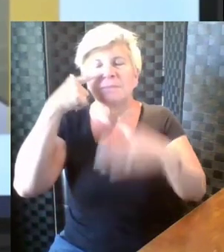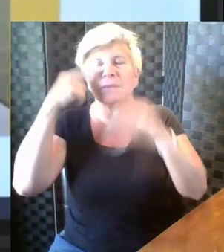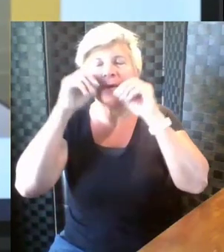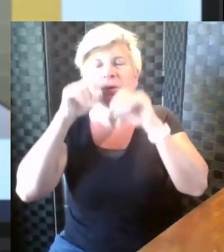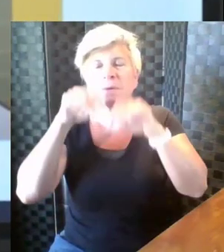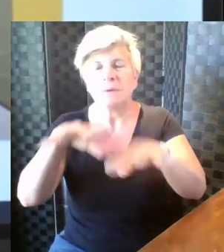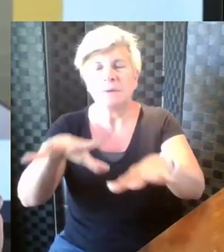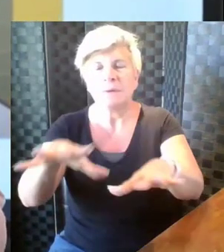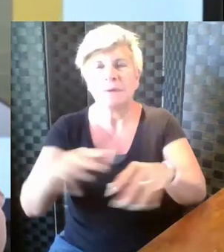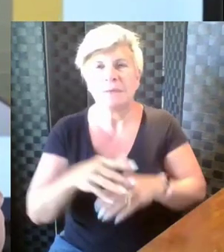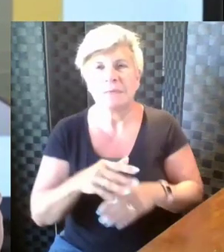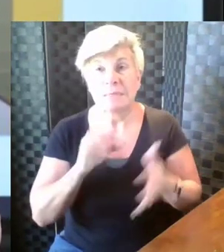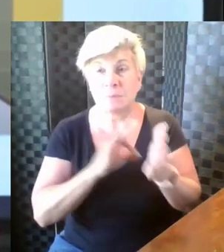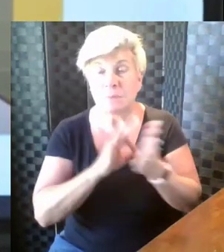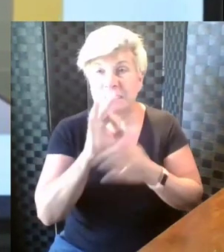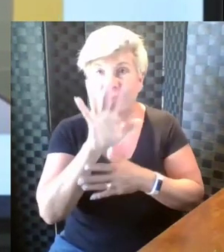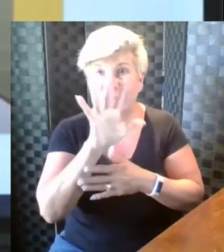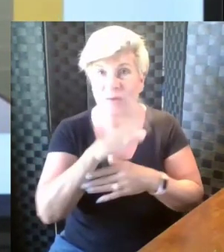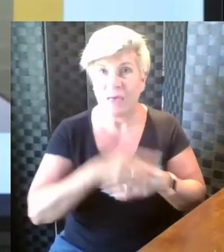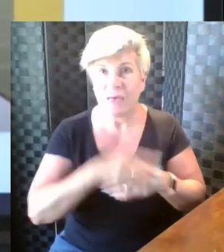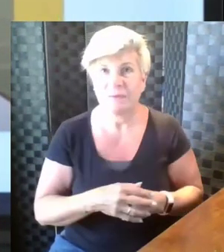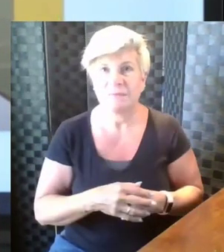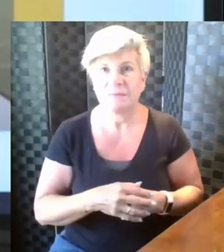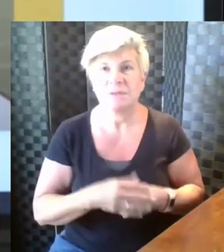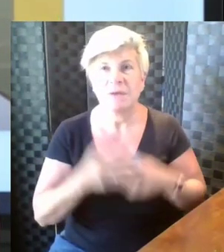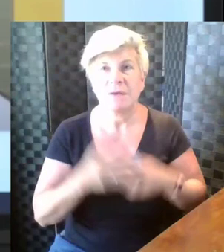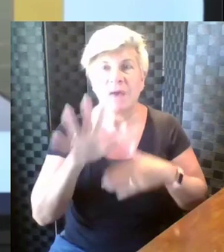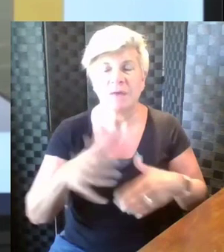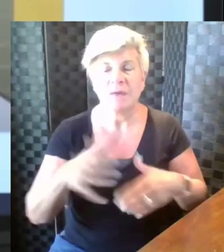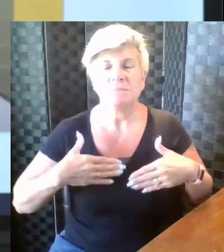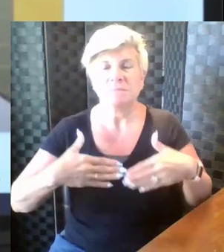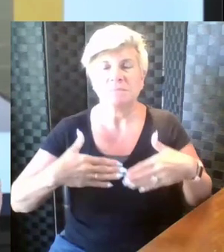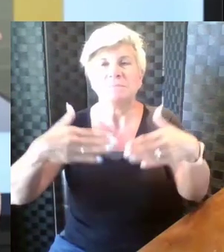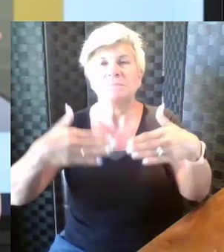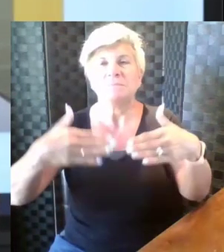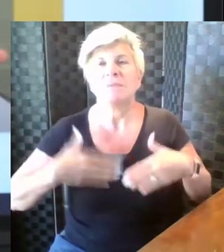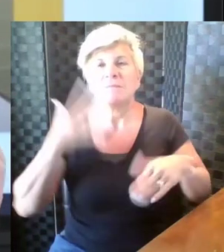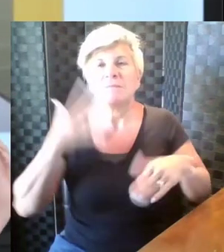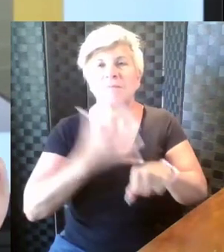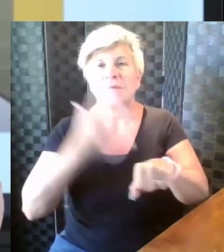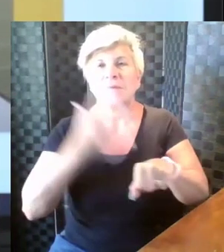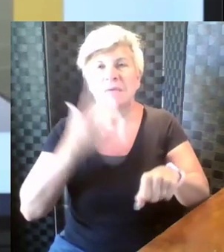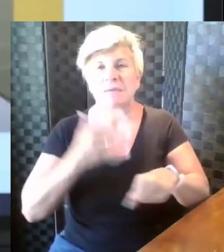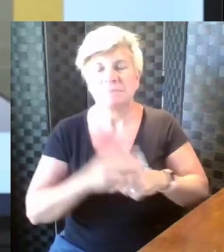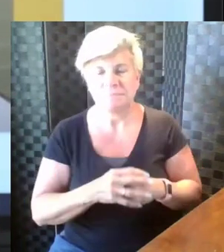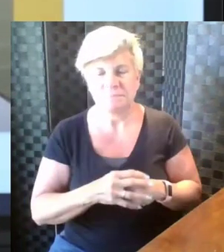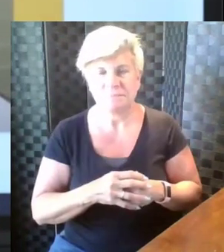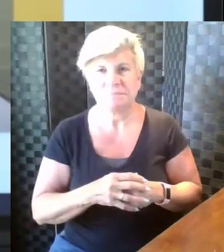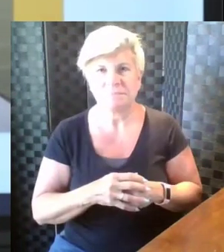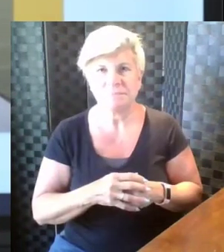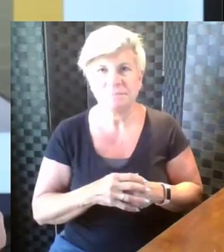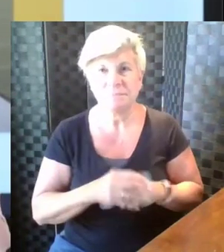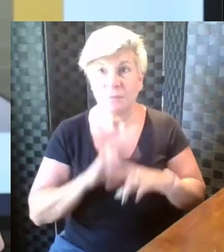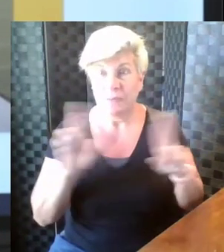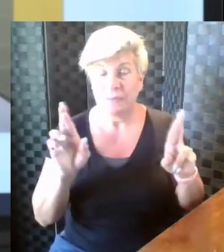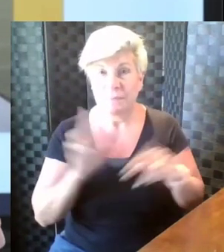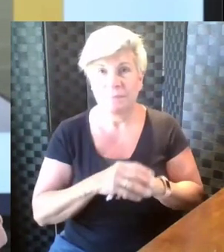out through our mouth. And I'll count to 5 on my fingers, and we'll try to do 5 deep breaths of in for 5 and out for 5.